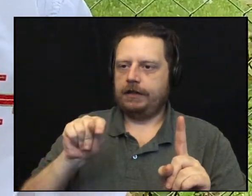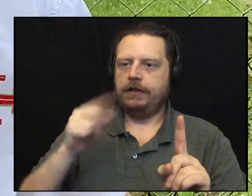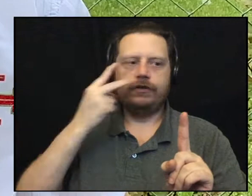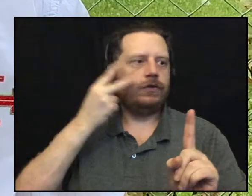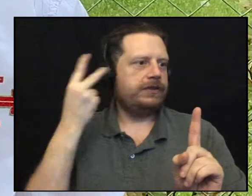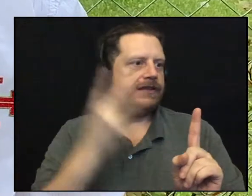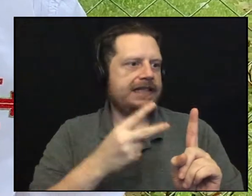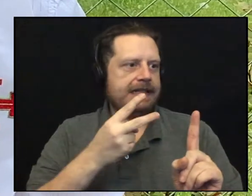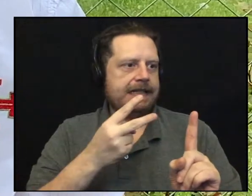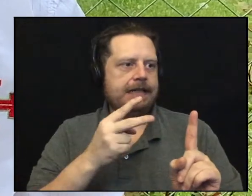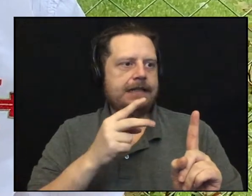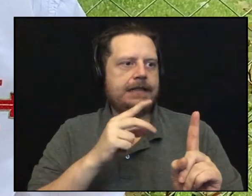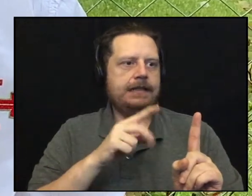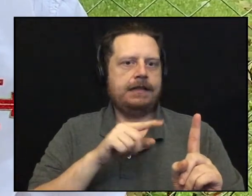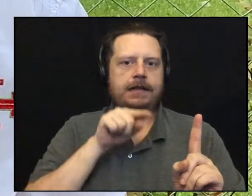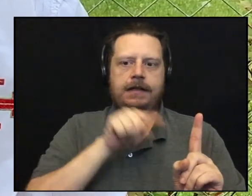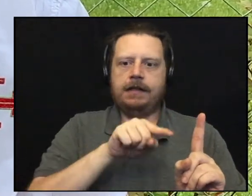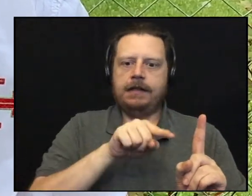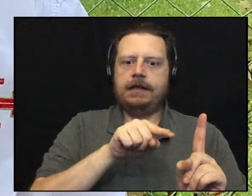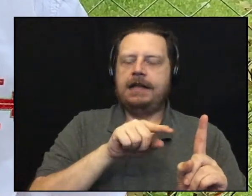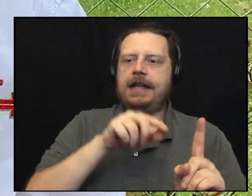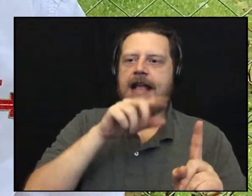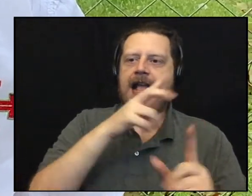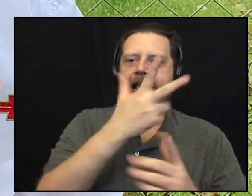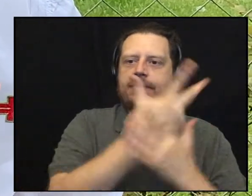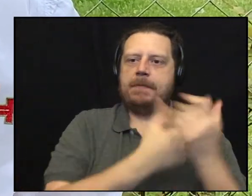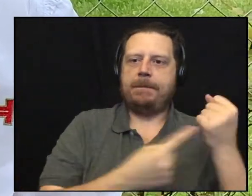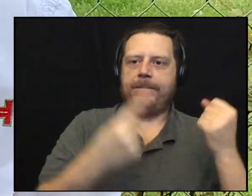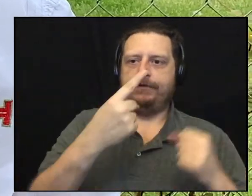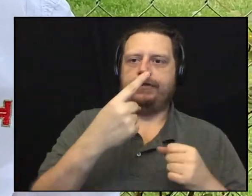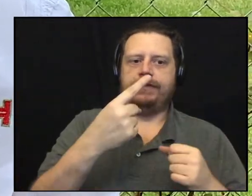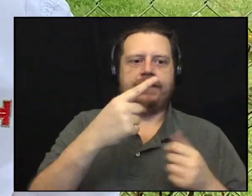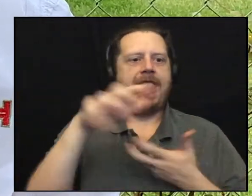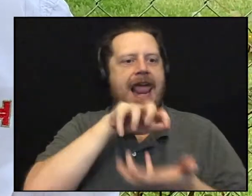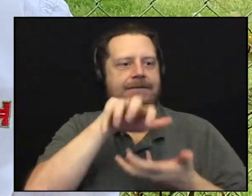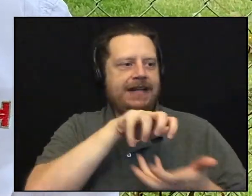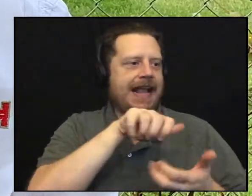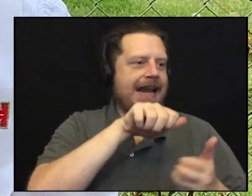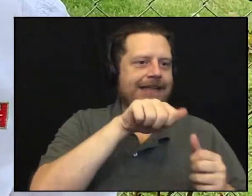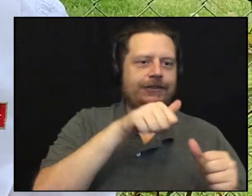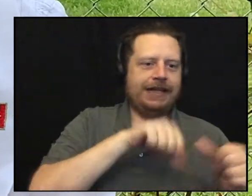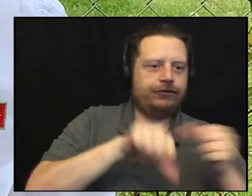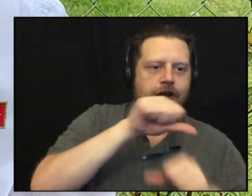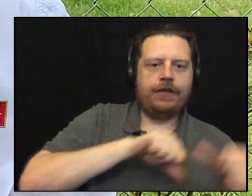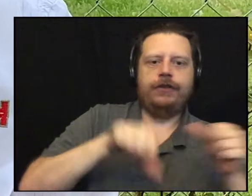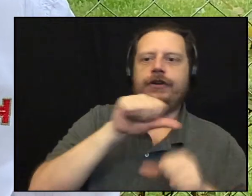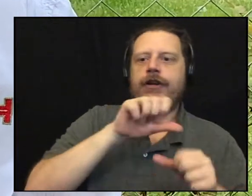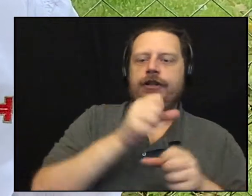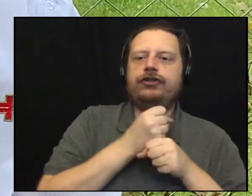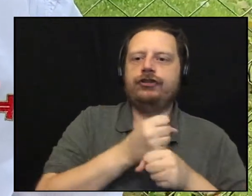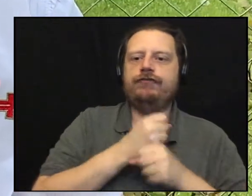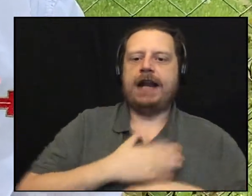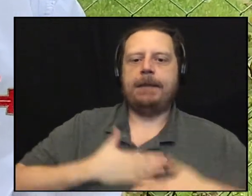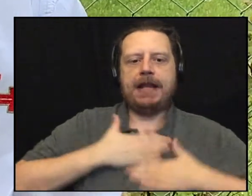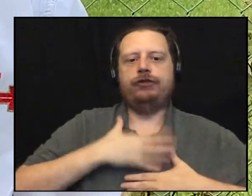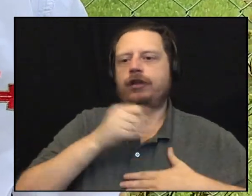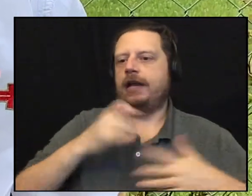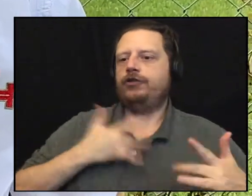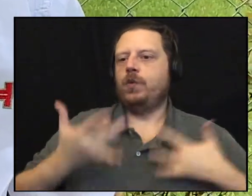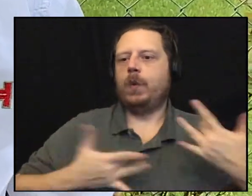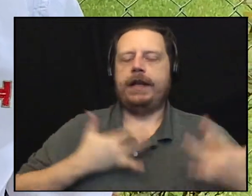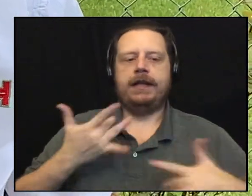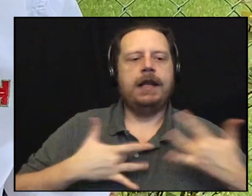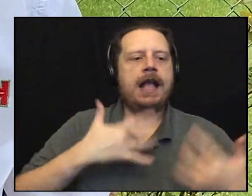of the members of the Trinity laughing at each other, generating pleasure and joy